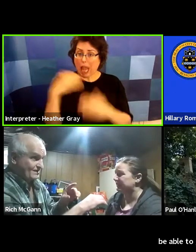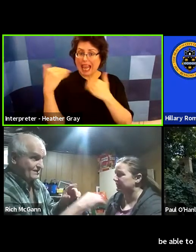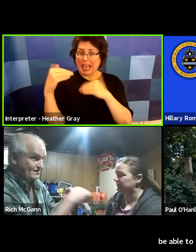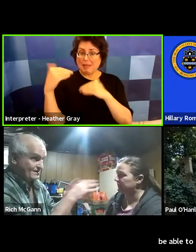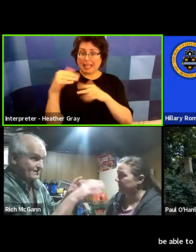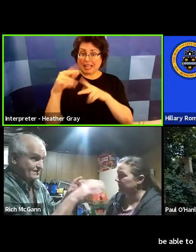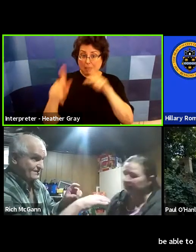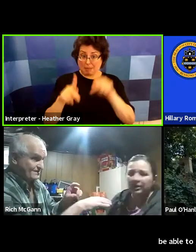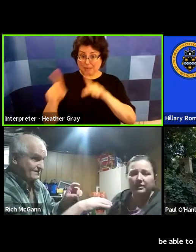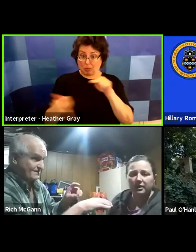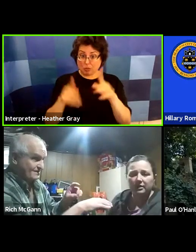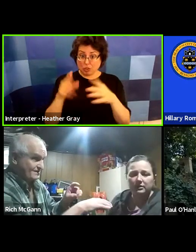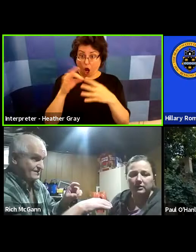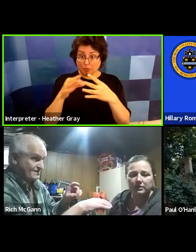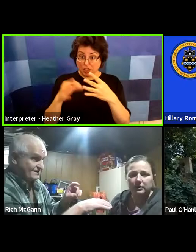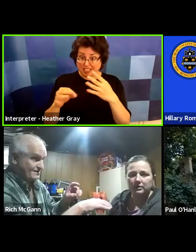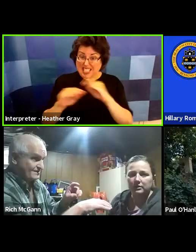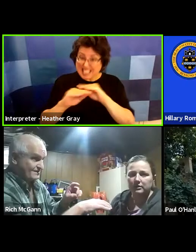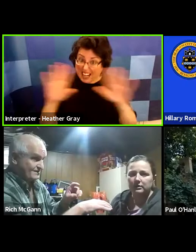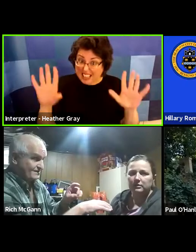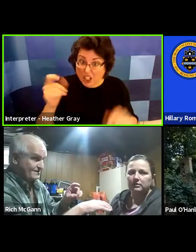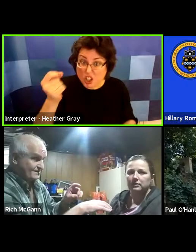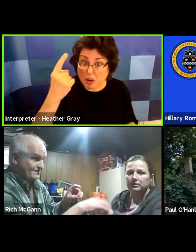Okay. Is that clear?